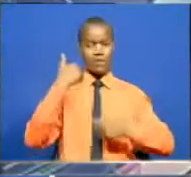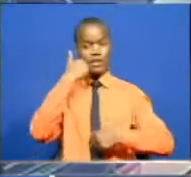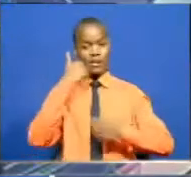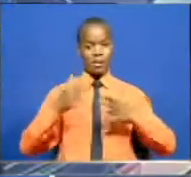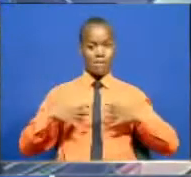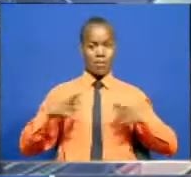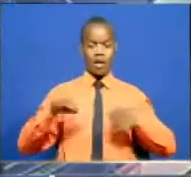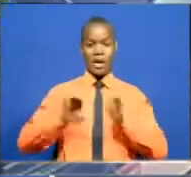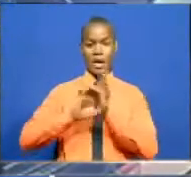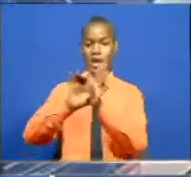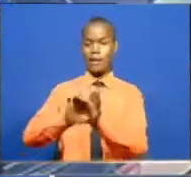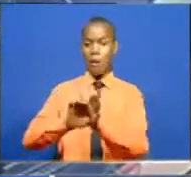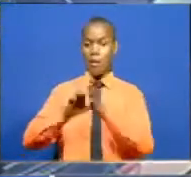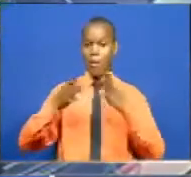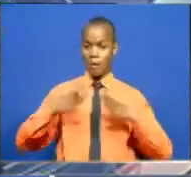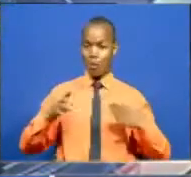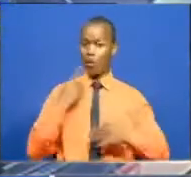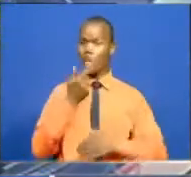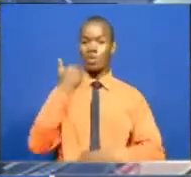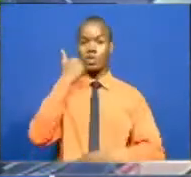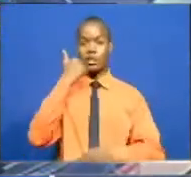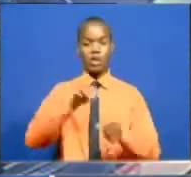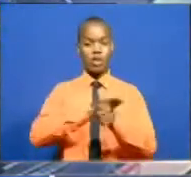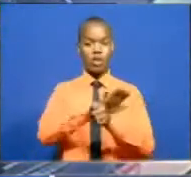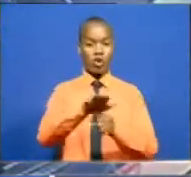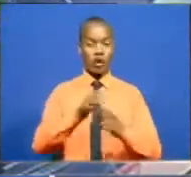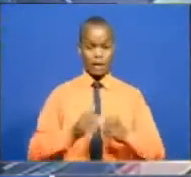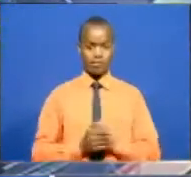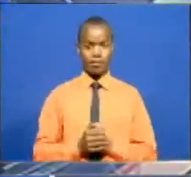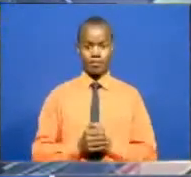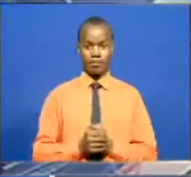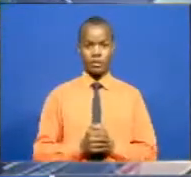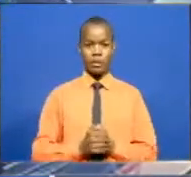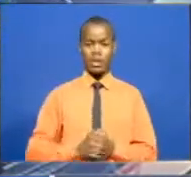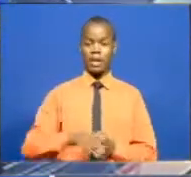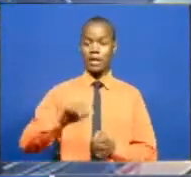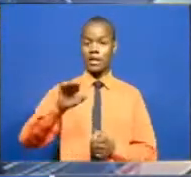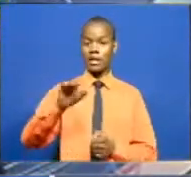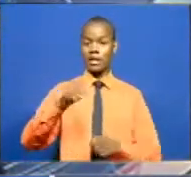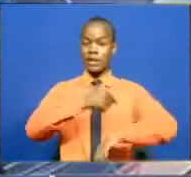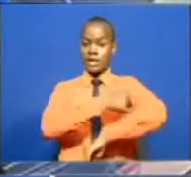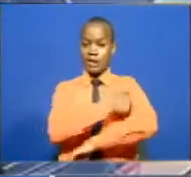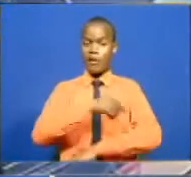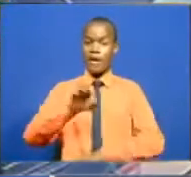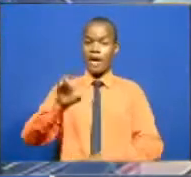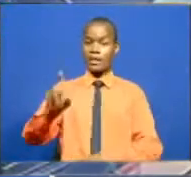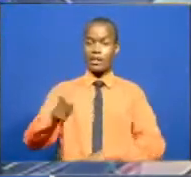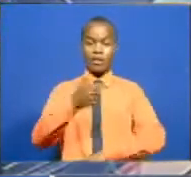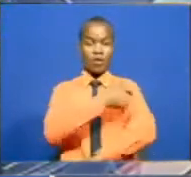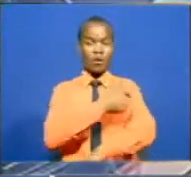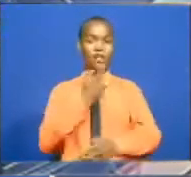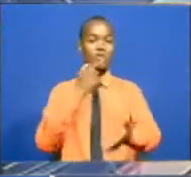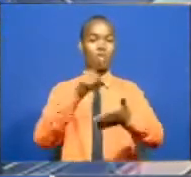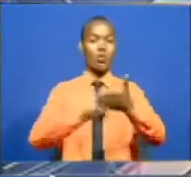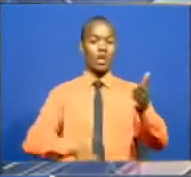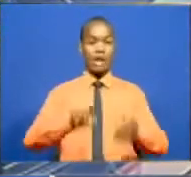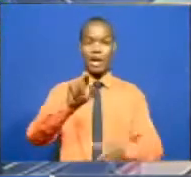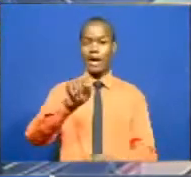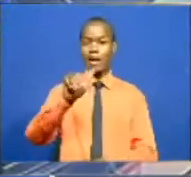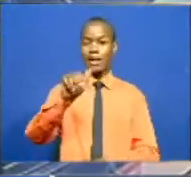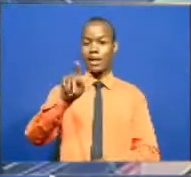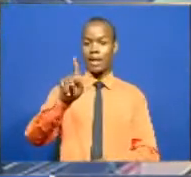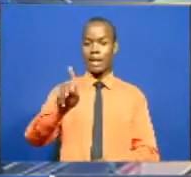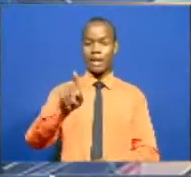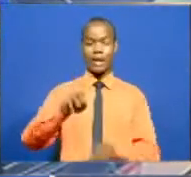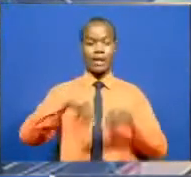COVID-19 patients. The hospital chief executive, Iqbal Kandawara, said the oxygen tank donated to the facility